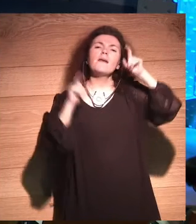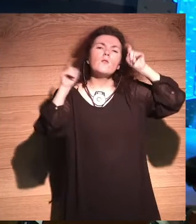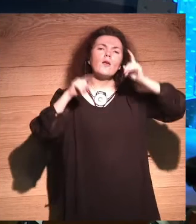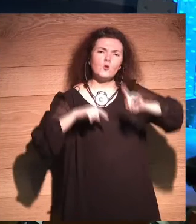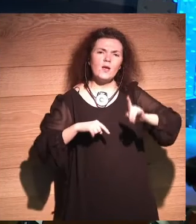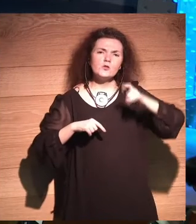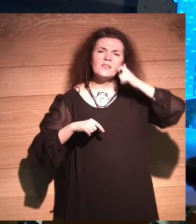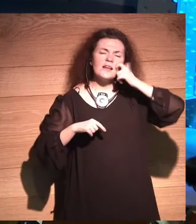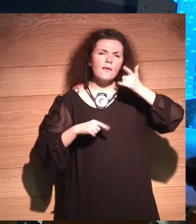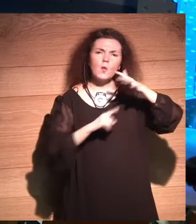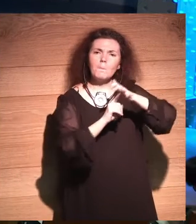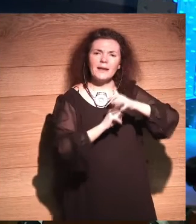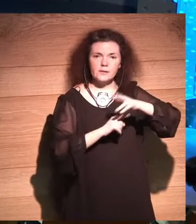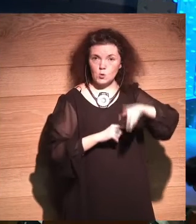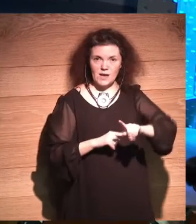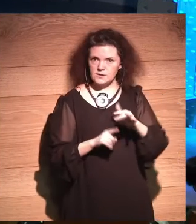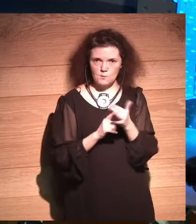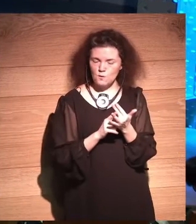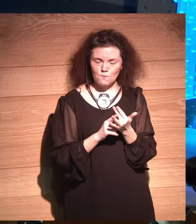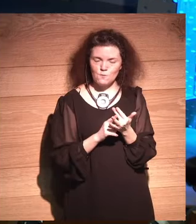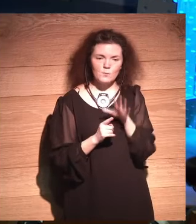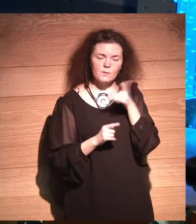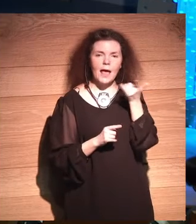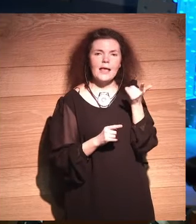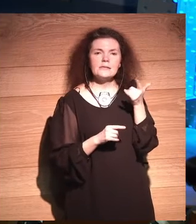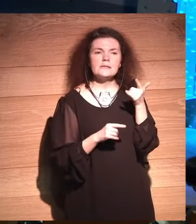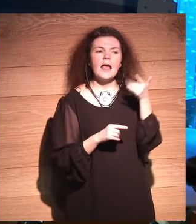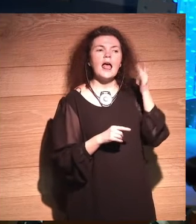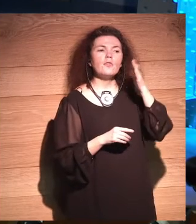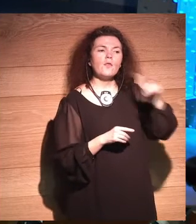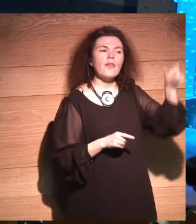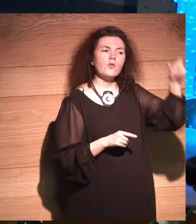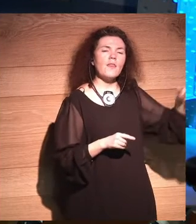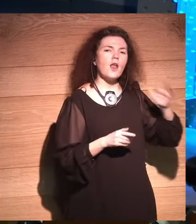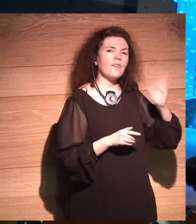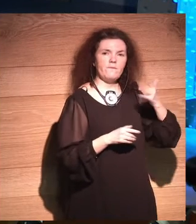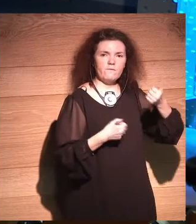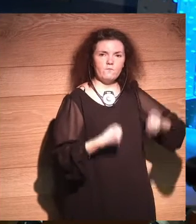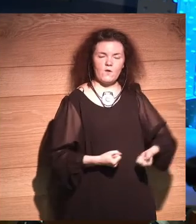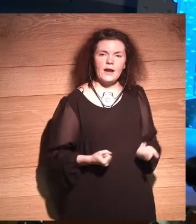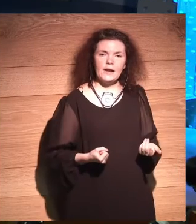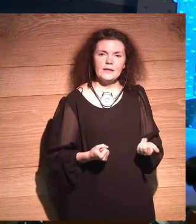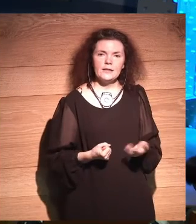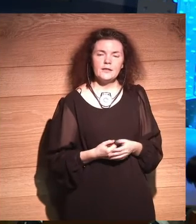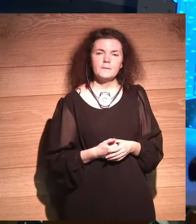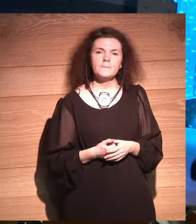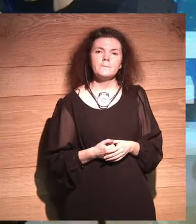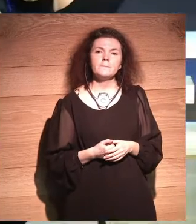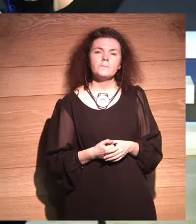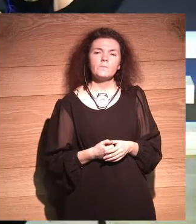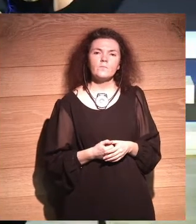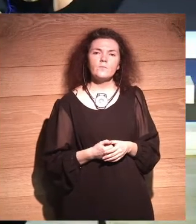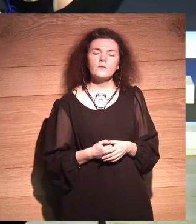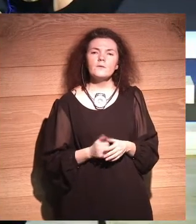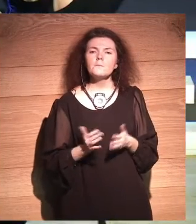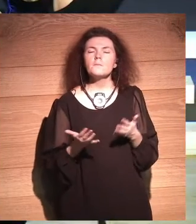democracy. This is not the case of parks or health or education, because of course citizens are really affected or